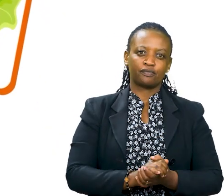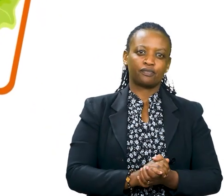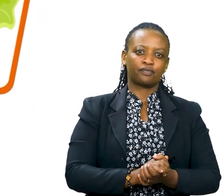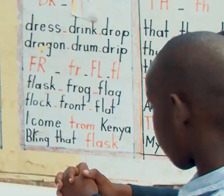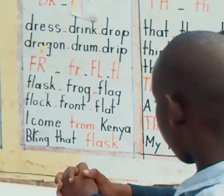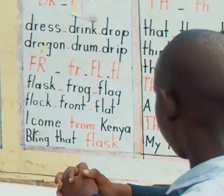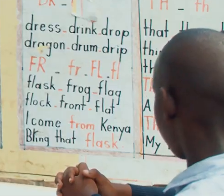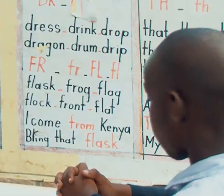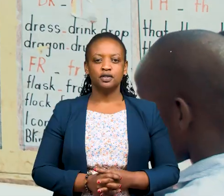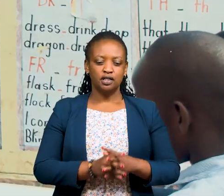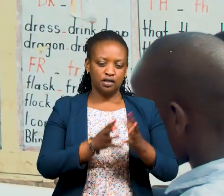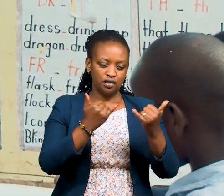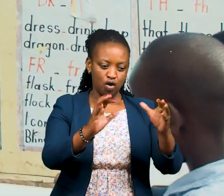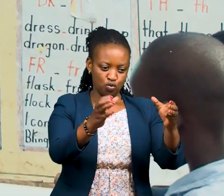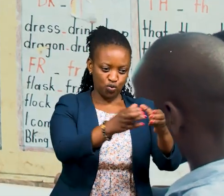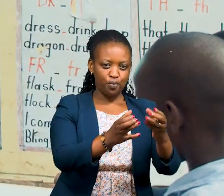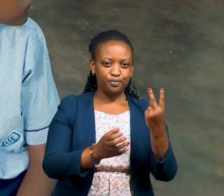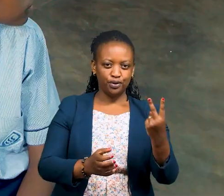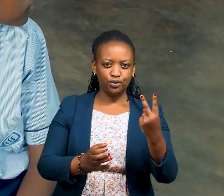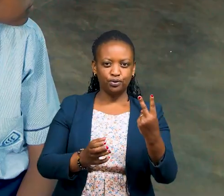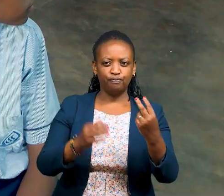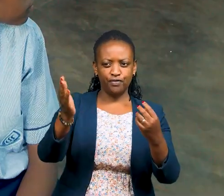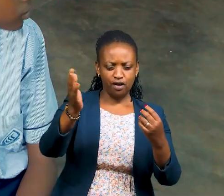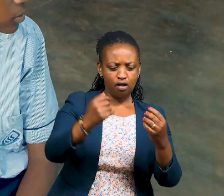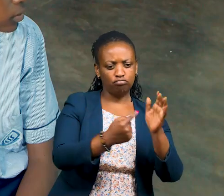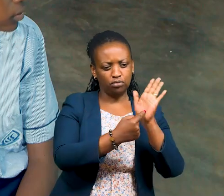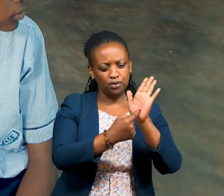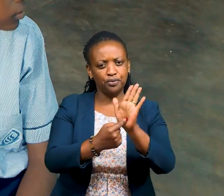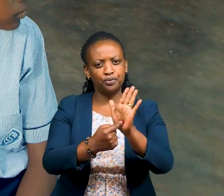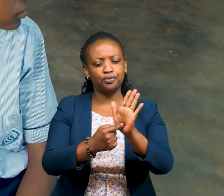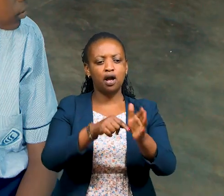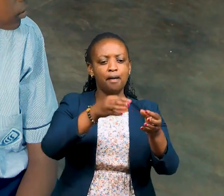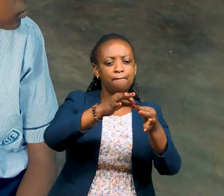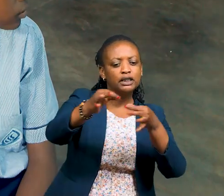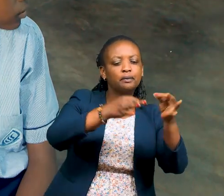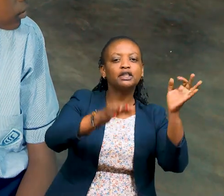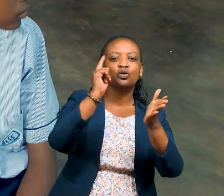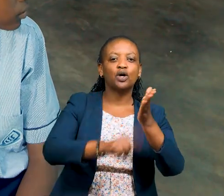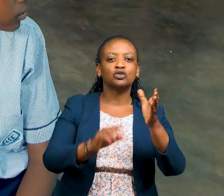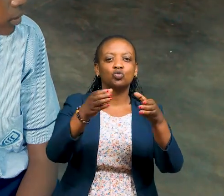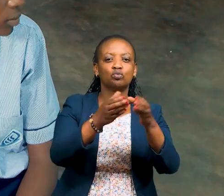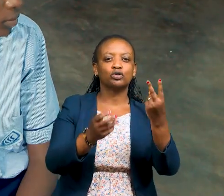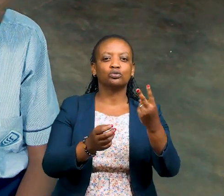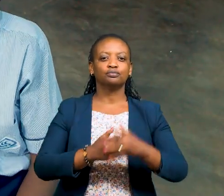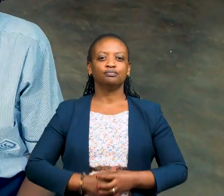styles. So this group 2, come and present what you have measured.